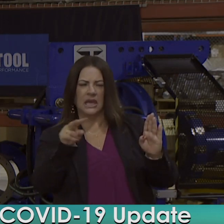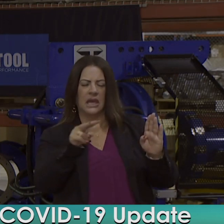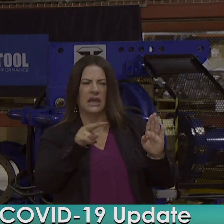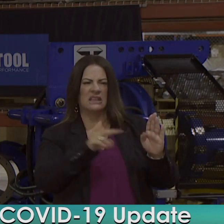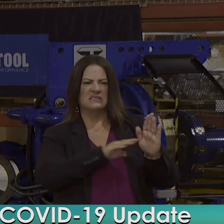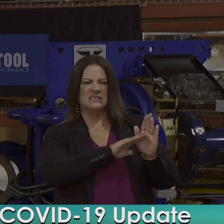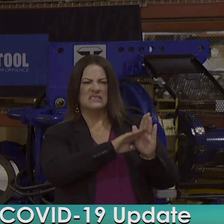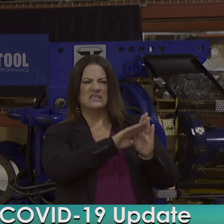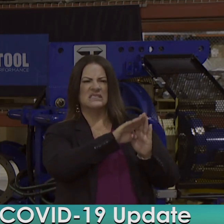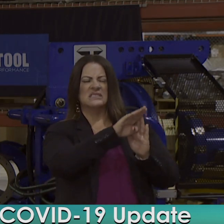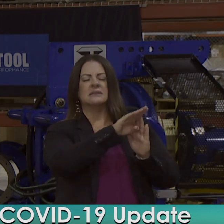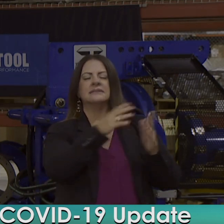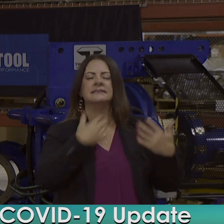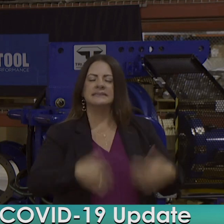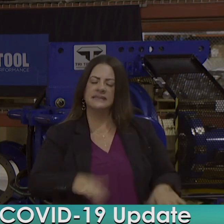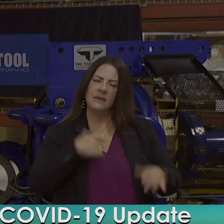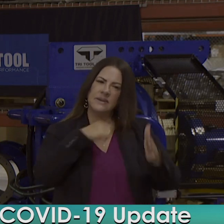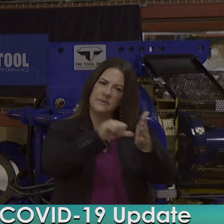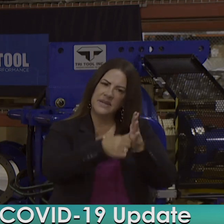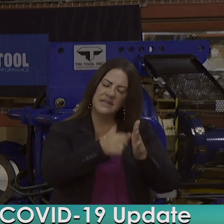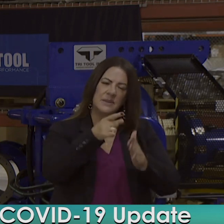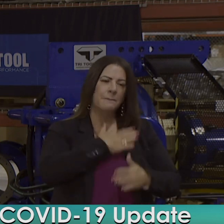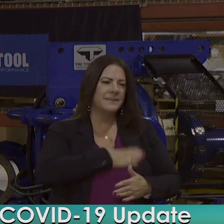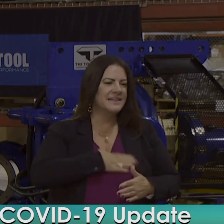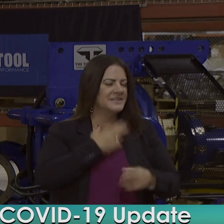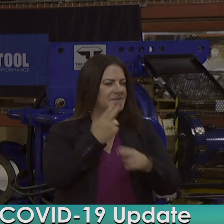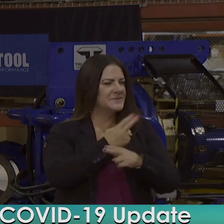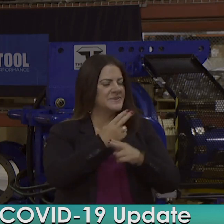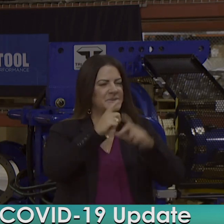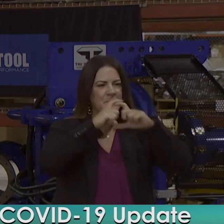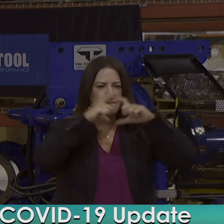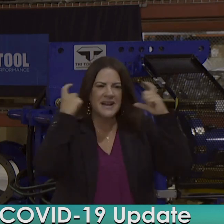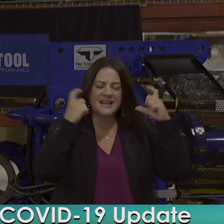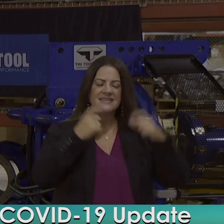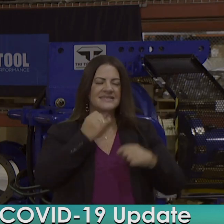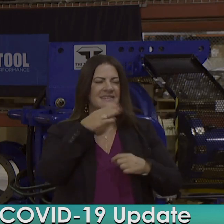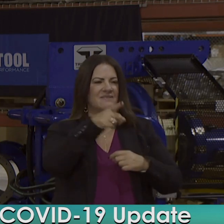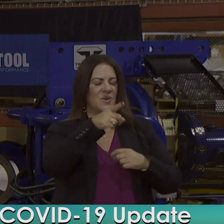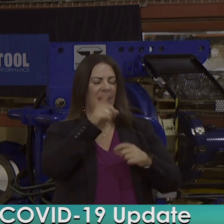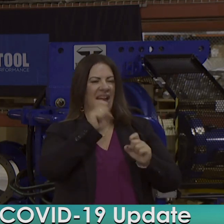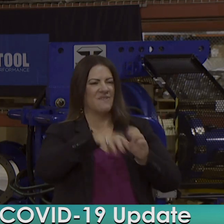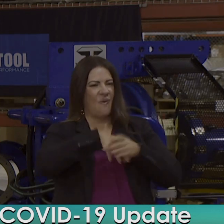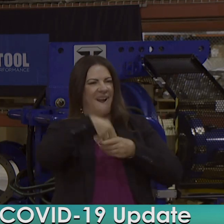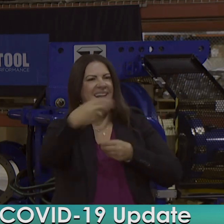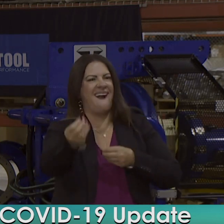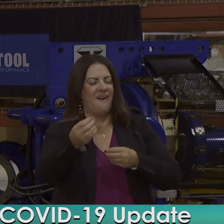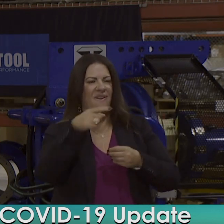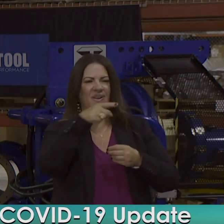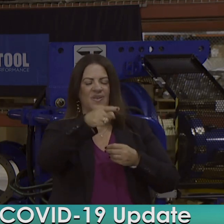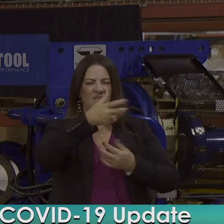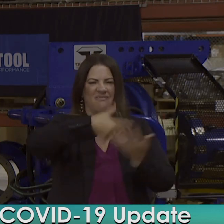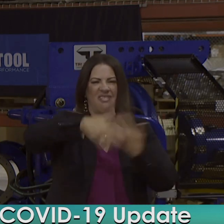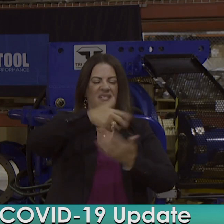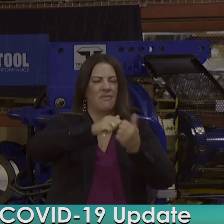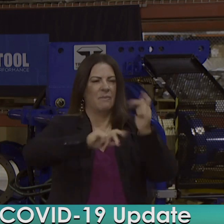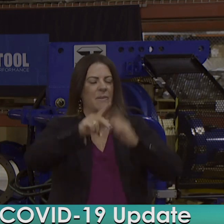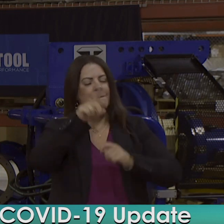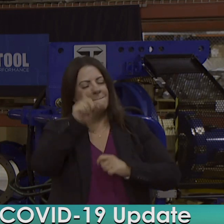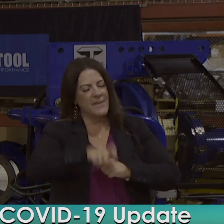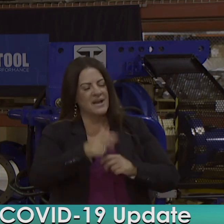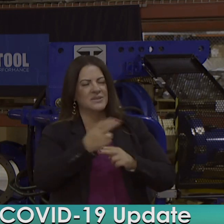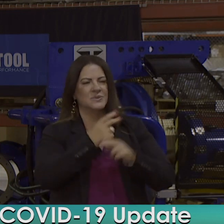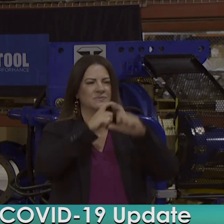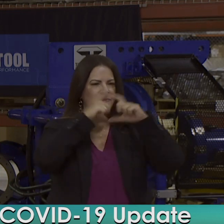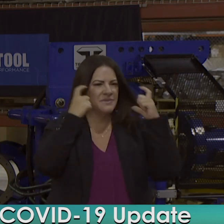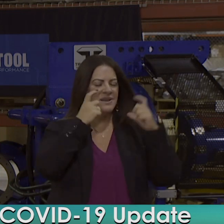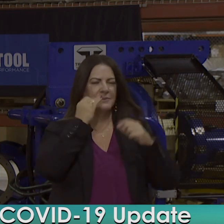people more to wear these masks when they cannot practice physical distancing, to continue to be vigilant about the